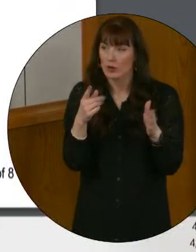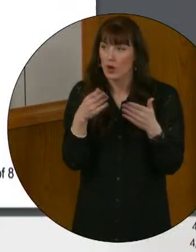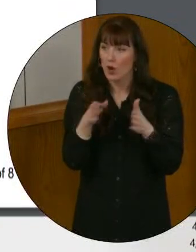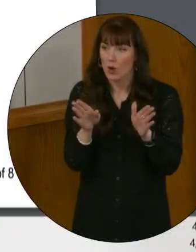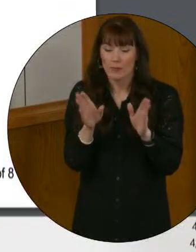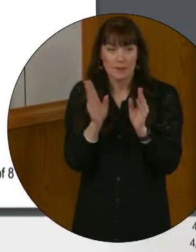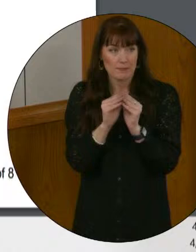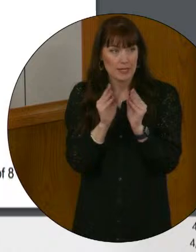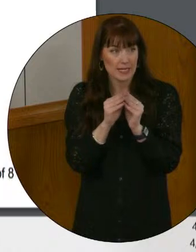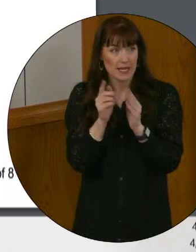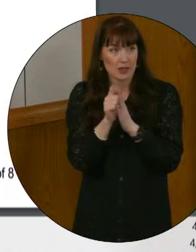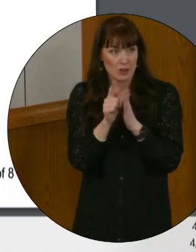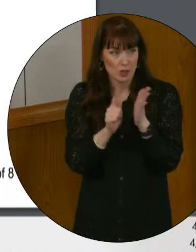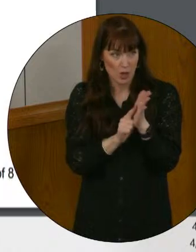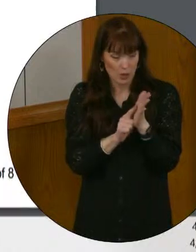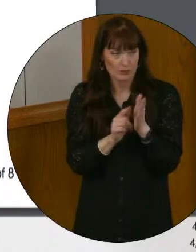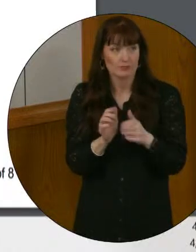okay?